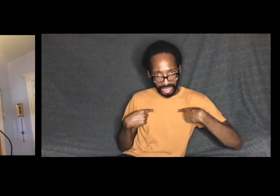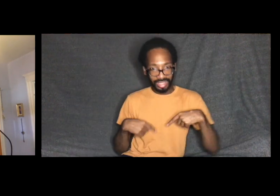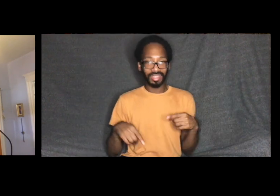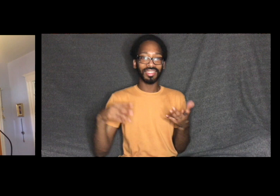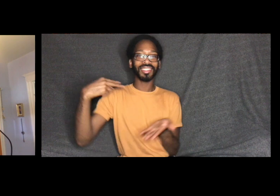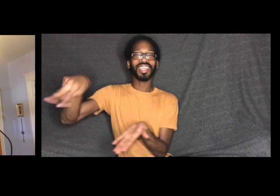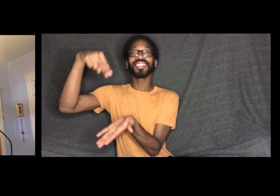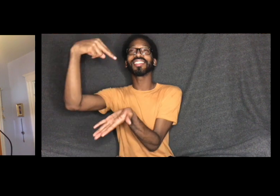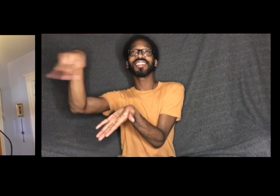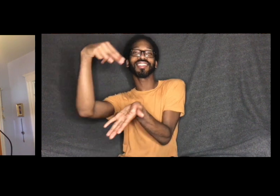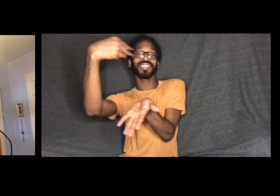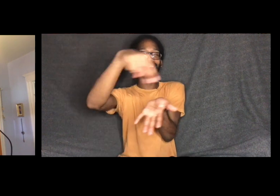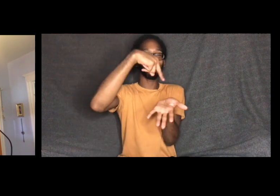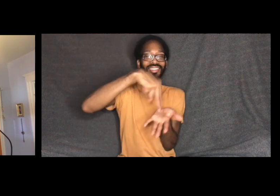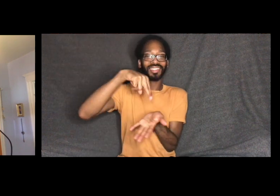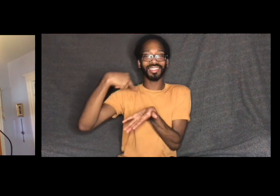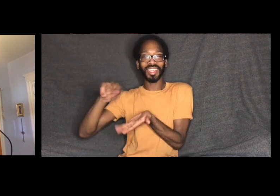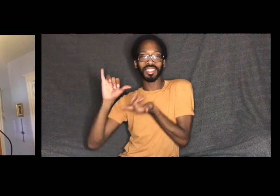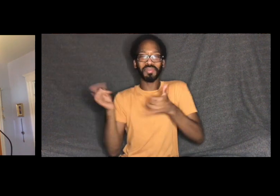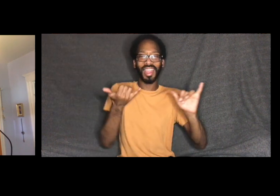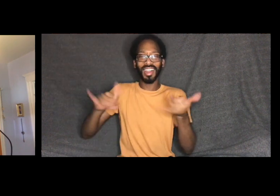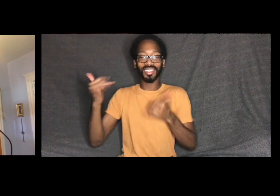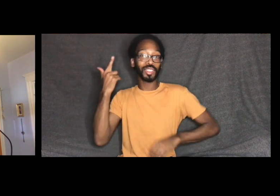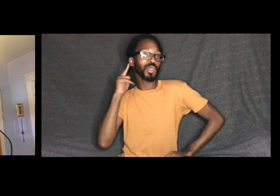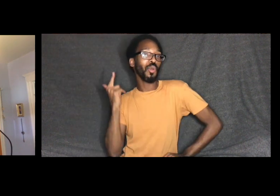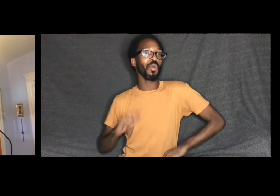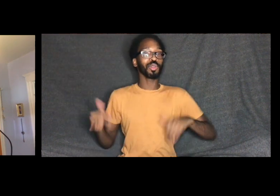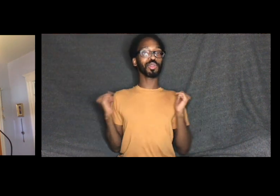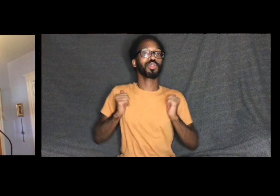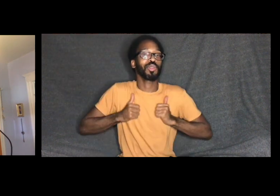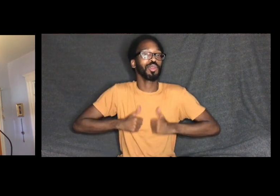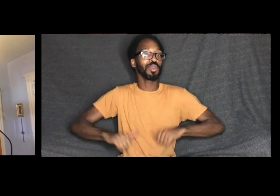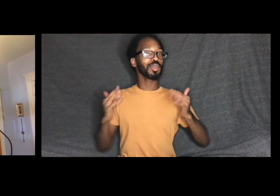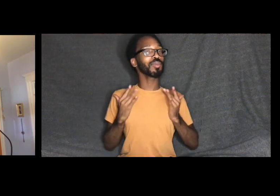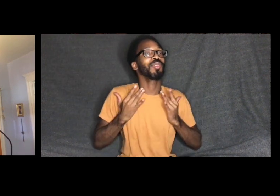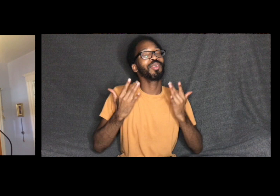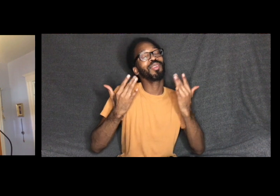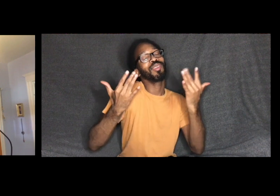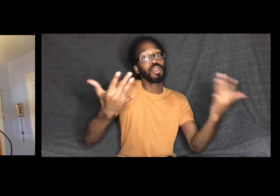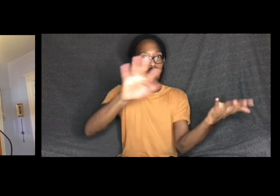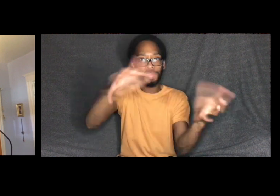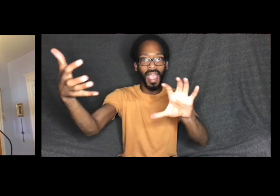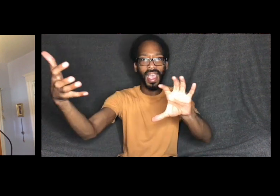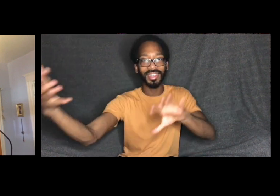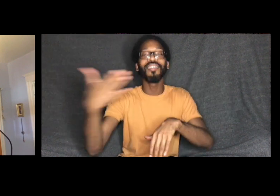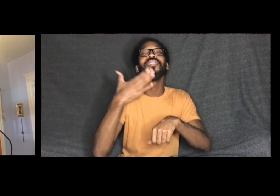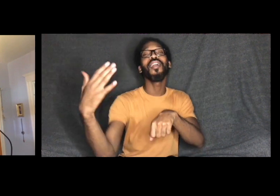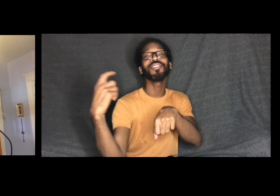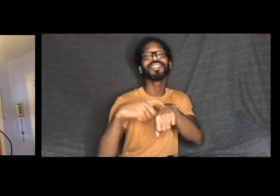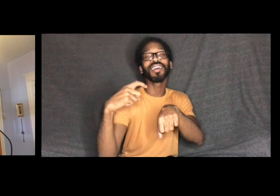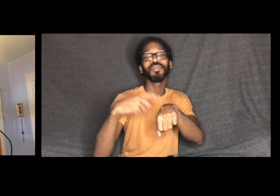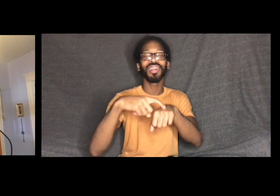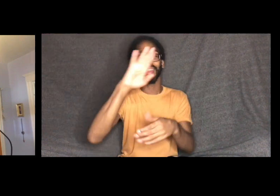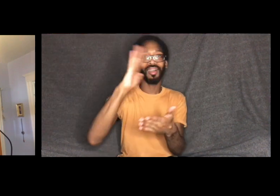Dance around and play pretend. I'm wearing a golden dress, make such a mess,